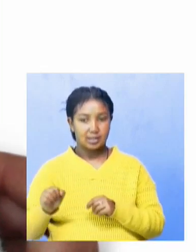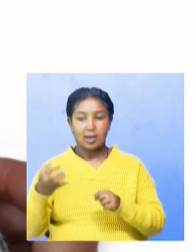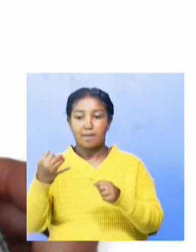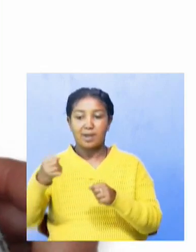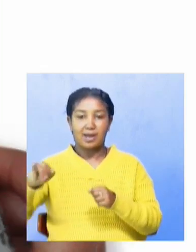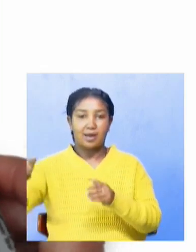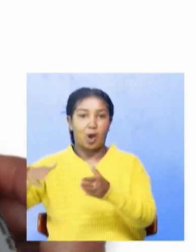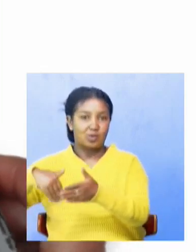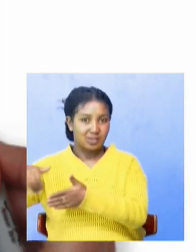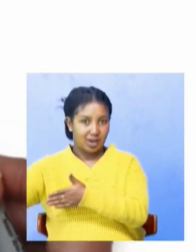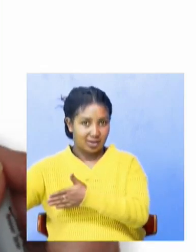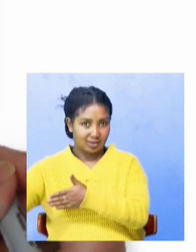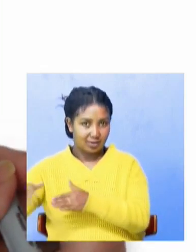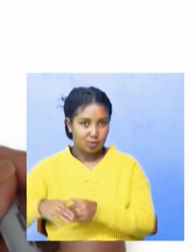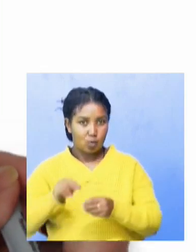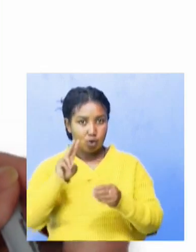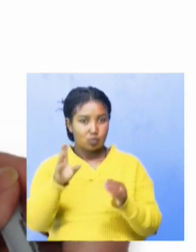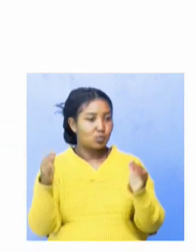playing outside.